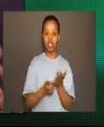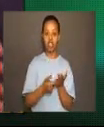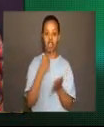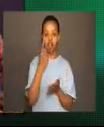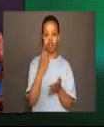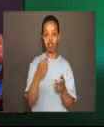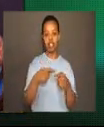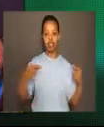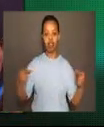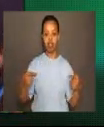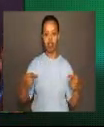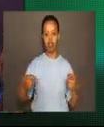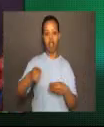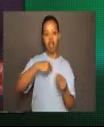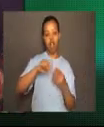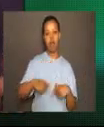single-stranded regions.